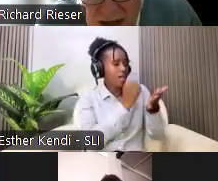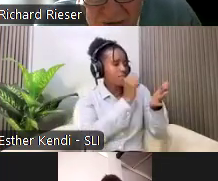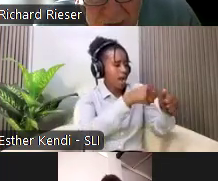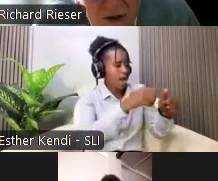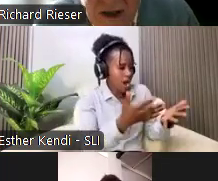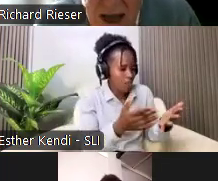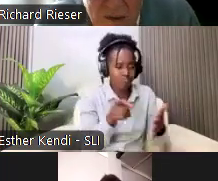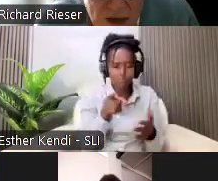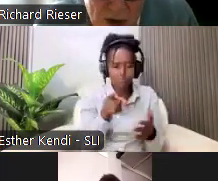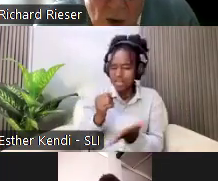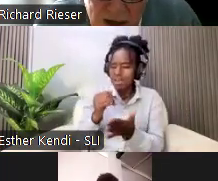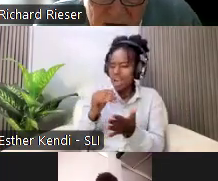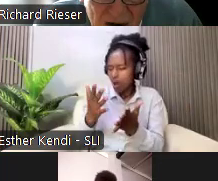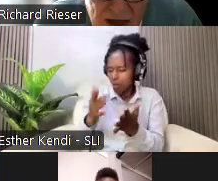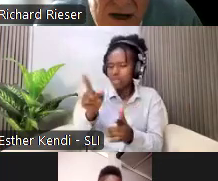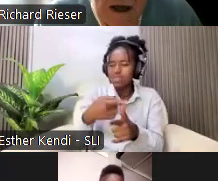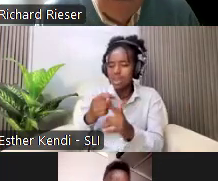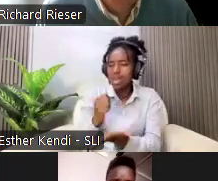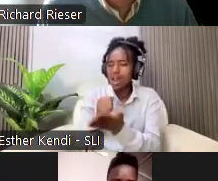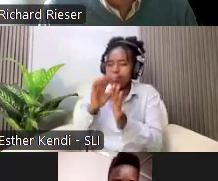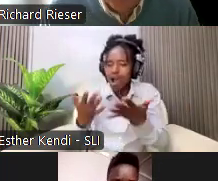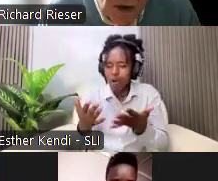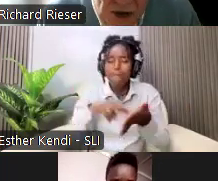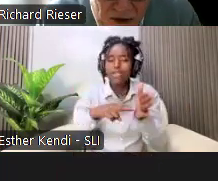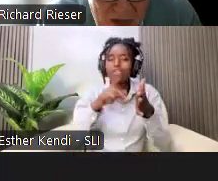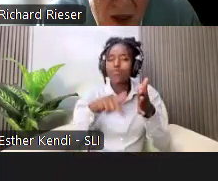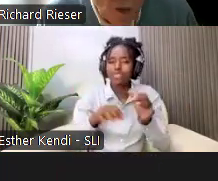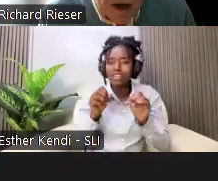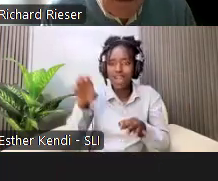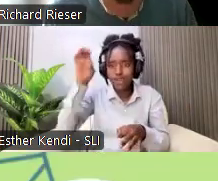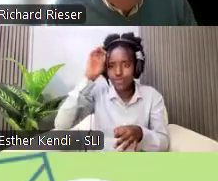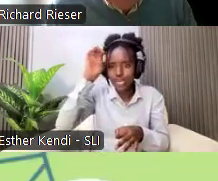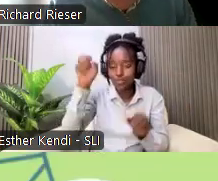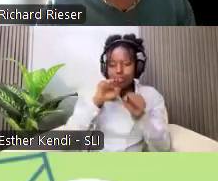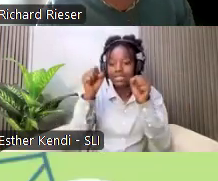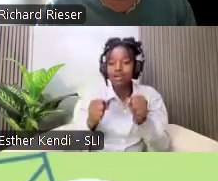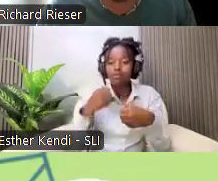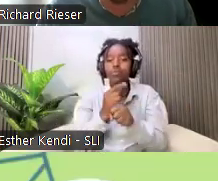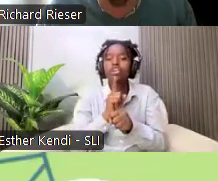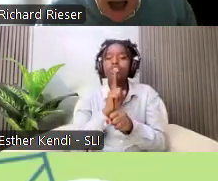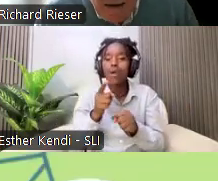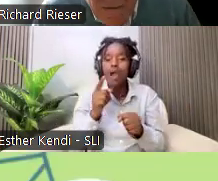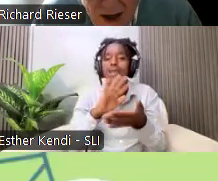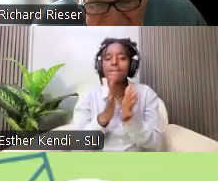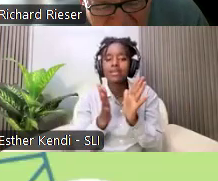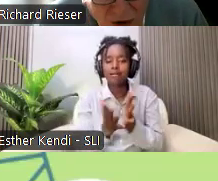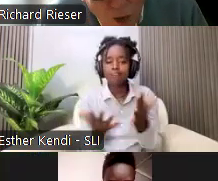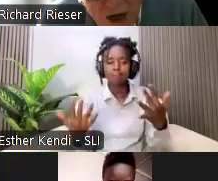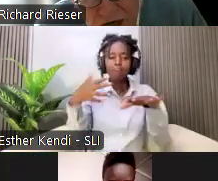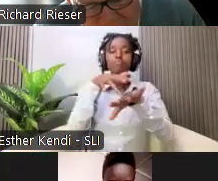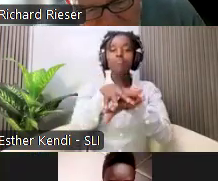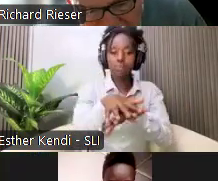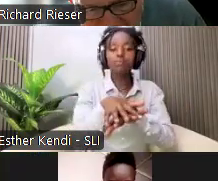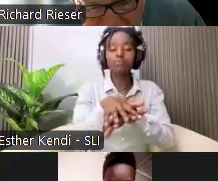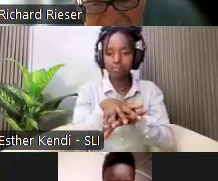not treating everybody the same, which we call integration, but inclusion, which means finding out